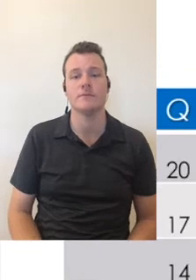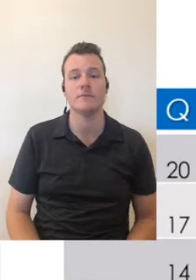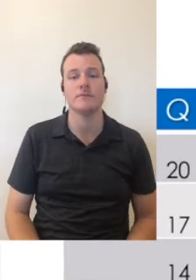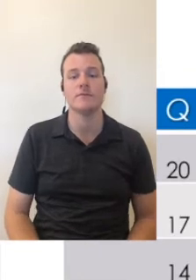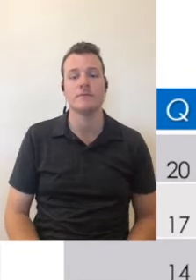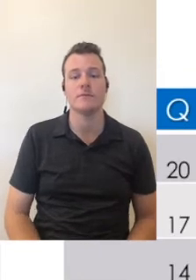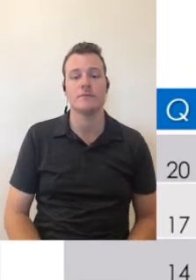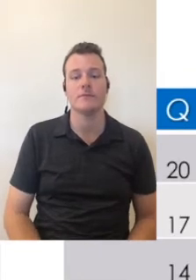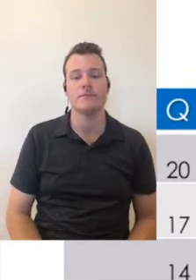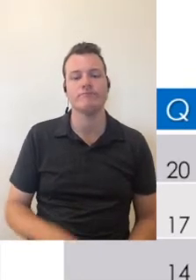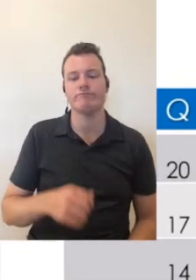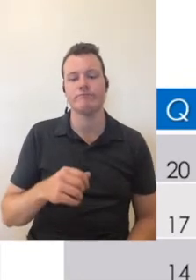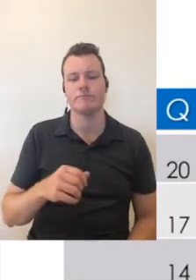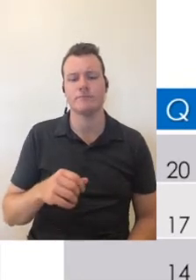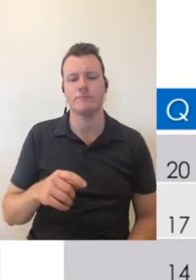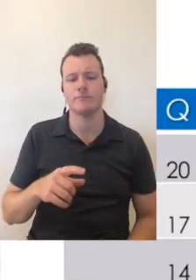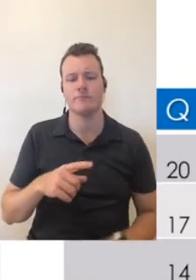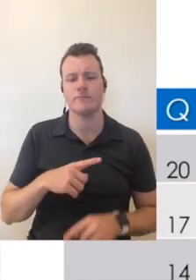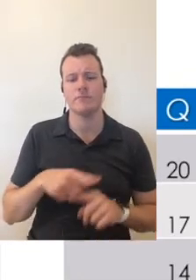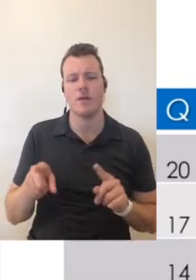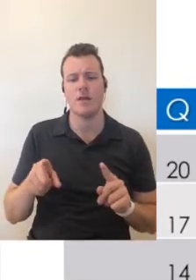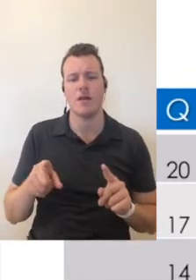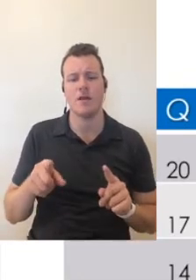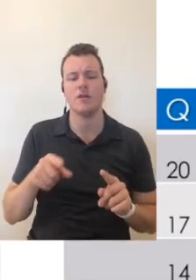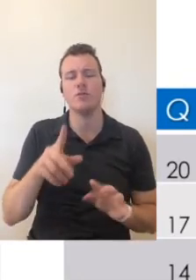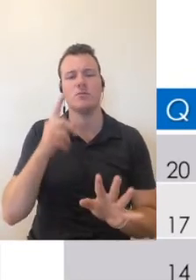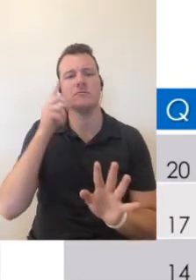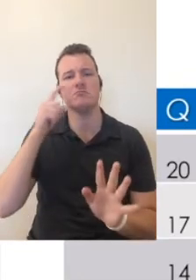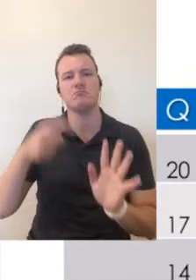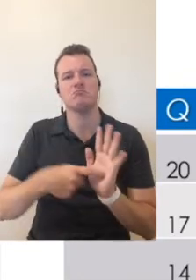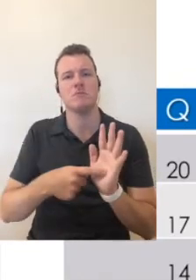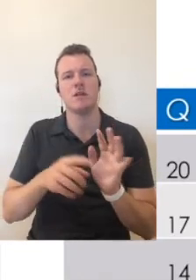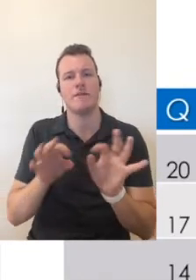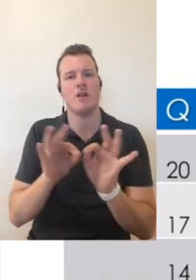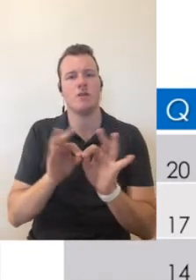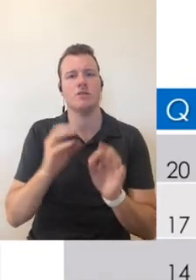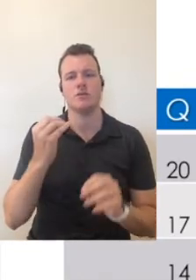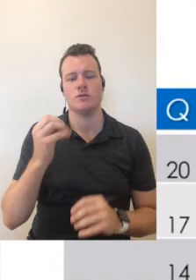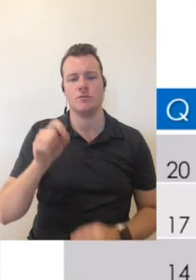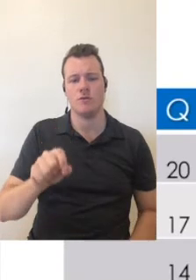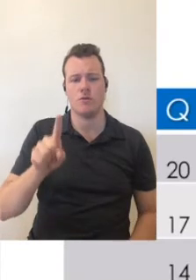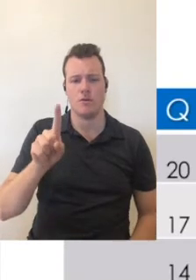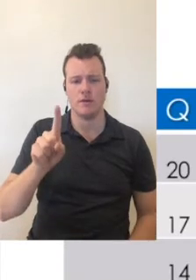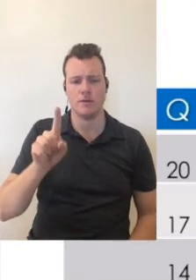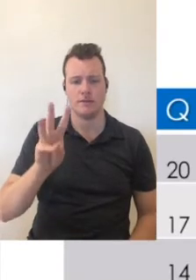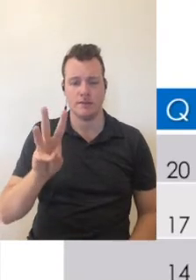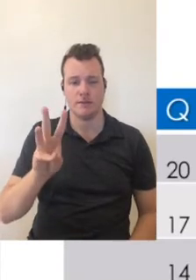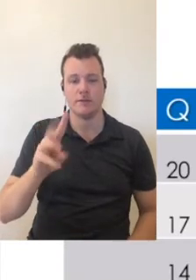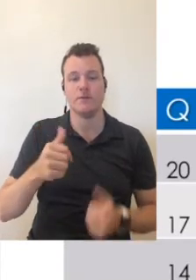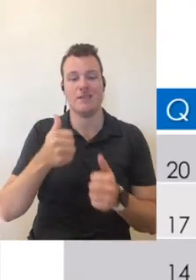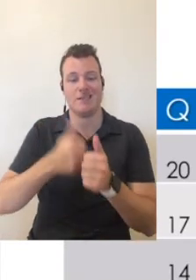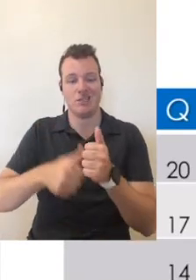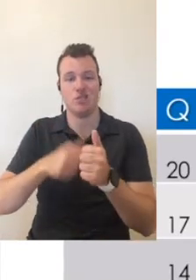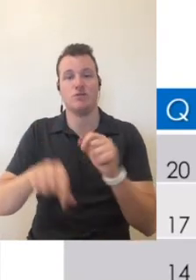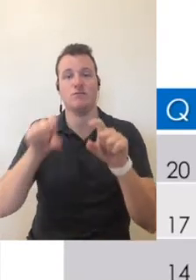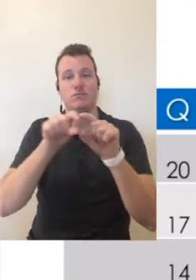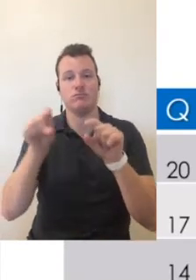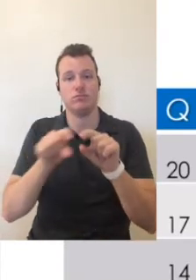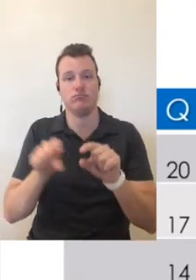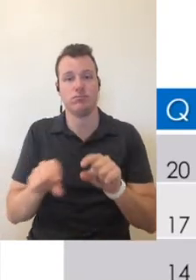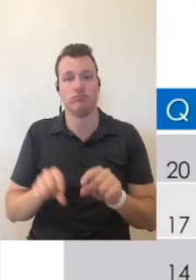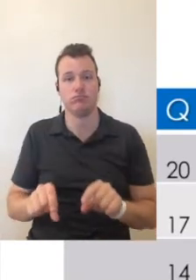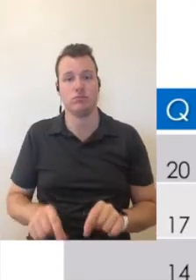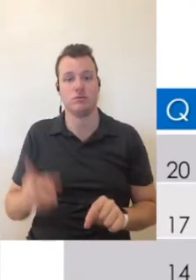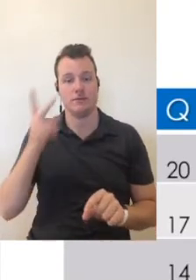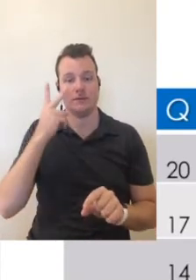0.1666. I didn't round up here, but you'll see the value is minus 0.16. I do the same thing for each of the other rows.